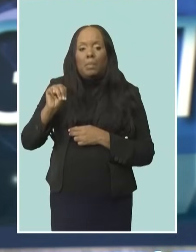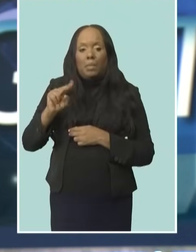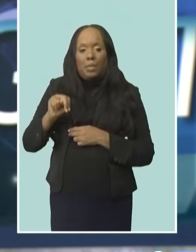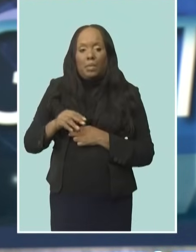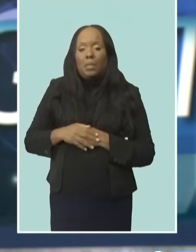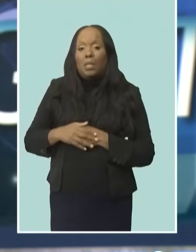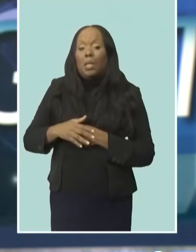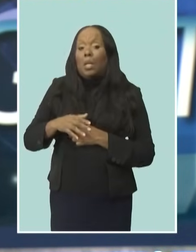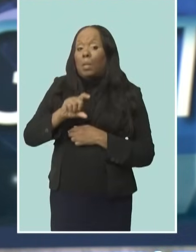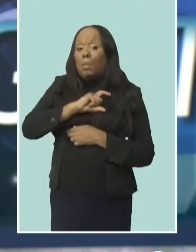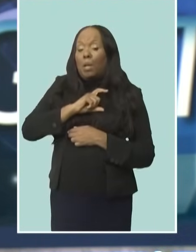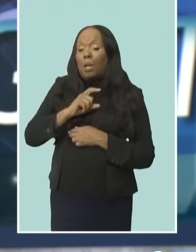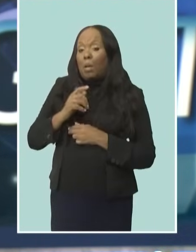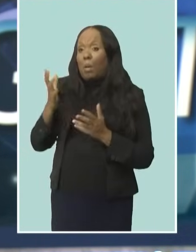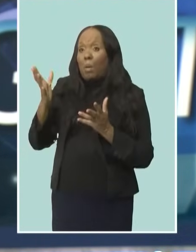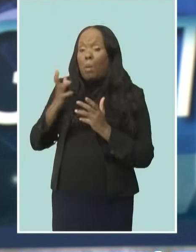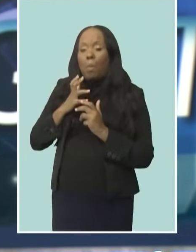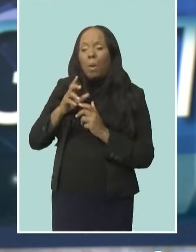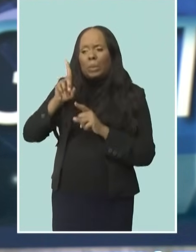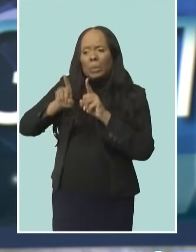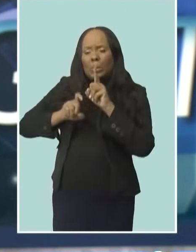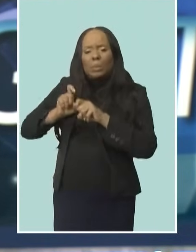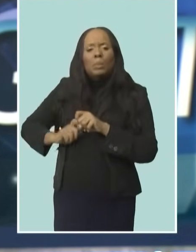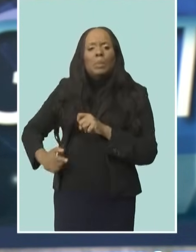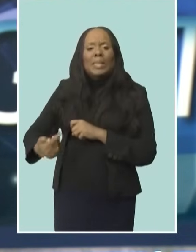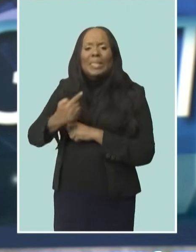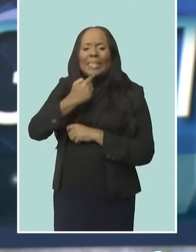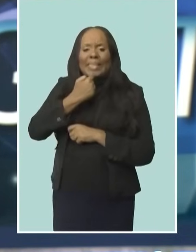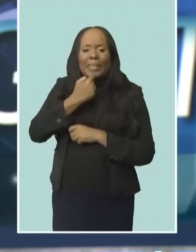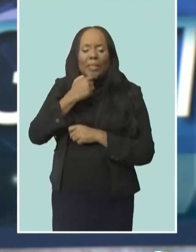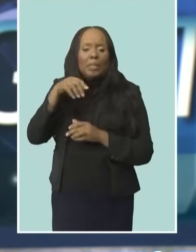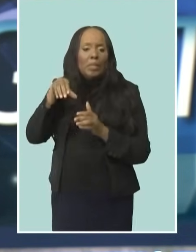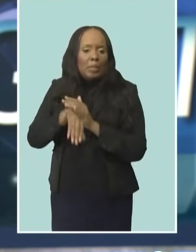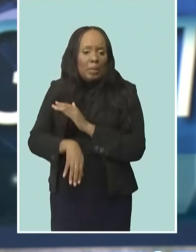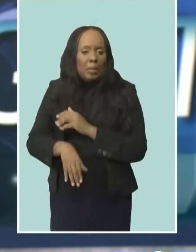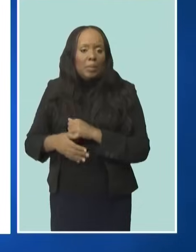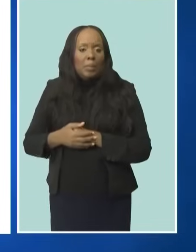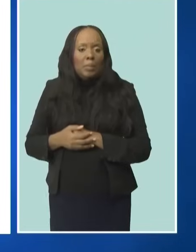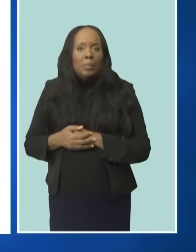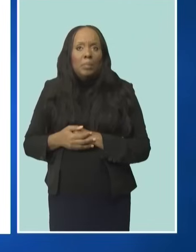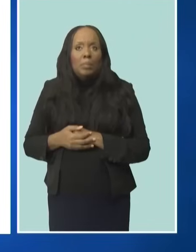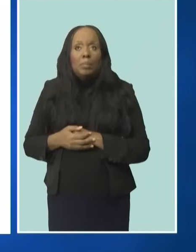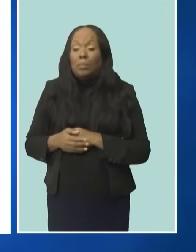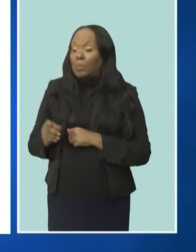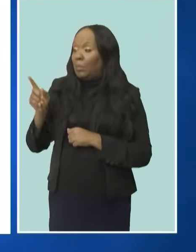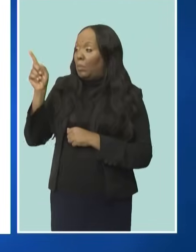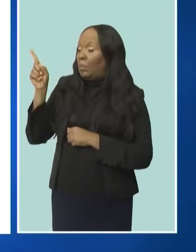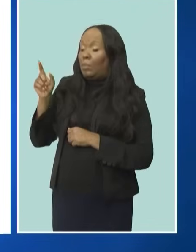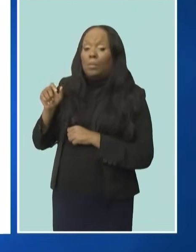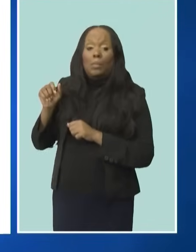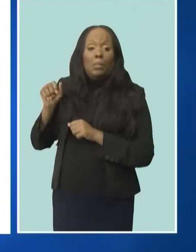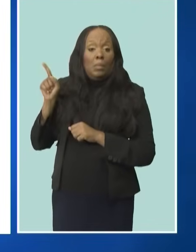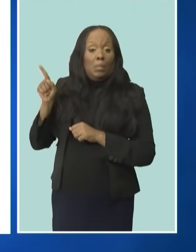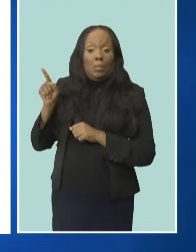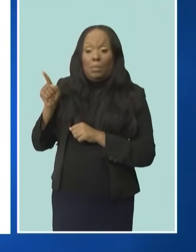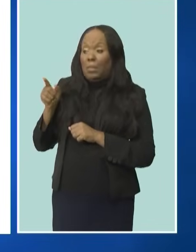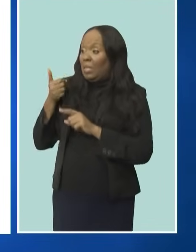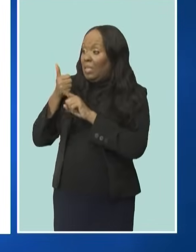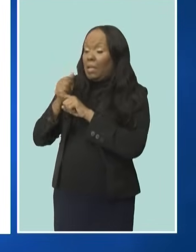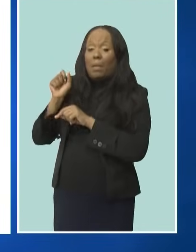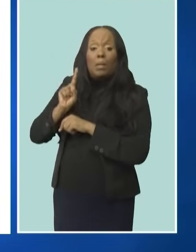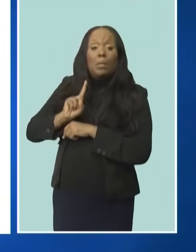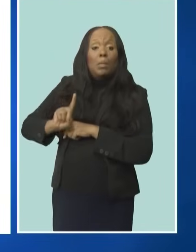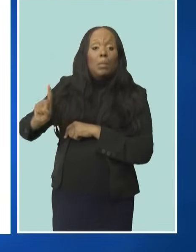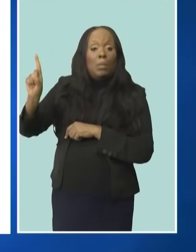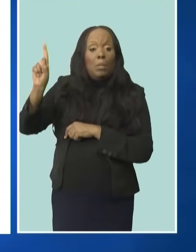questioning in connection with a serious criminal matter. Blackman is advised that he can present himself to the Criminal